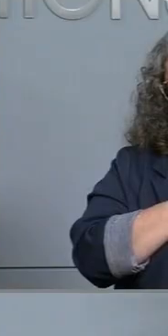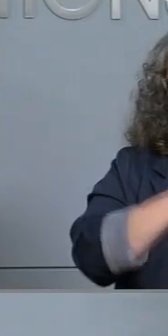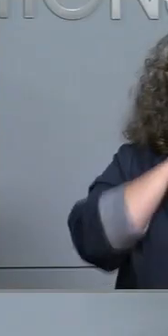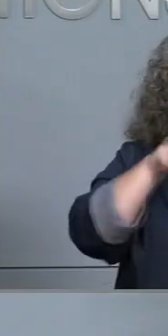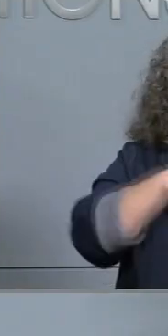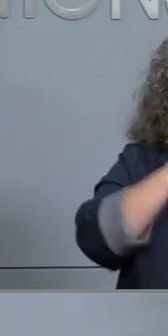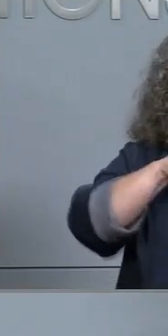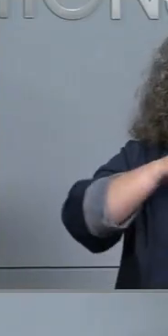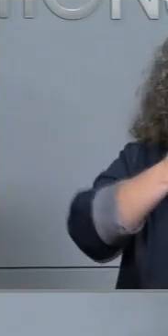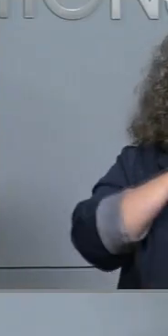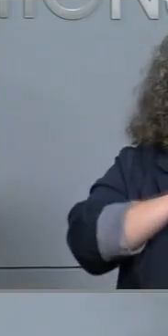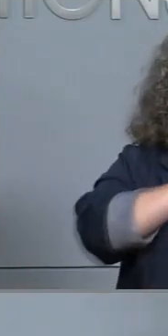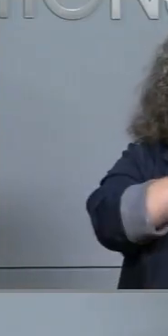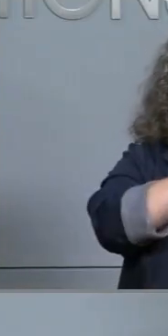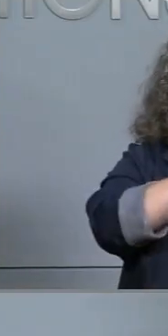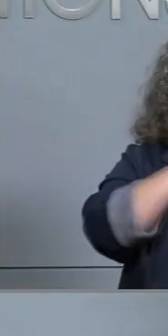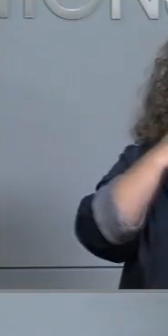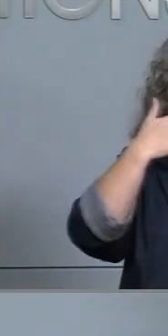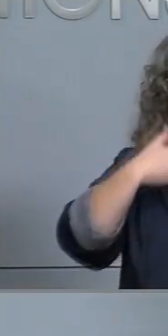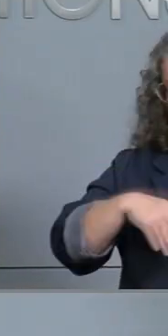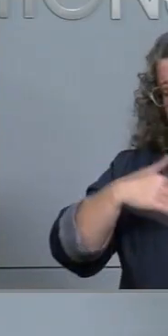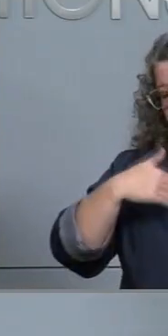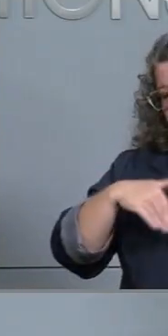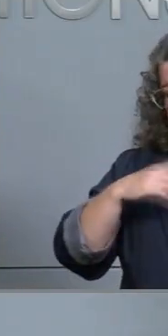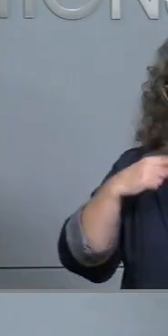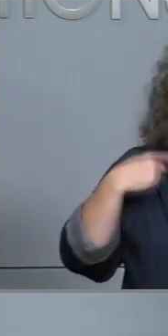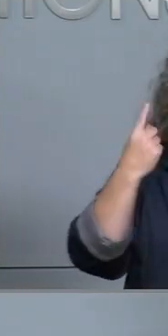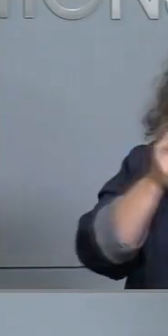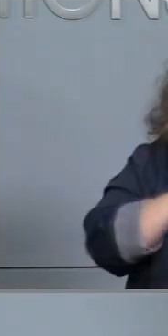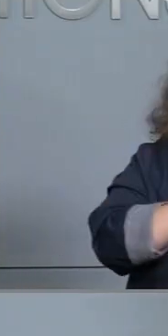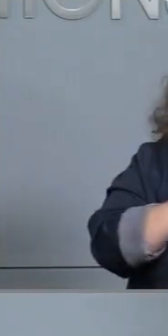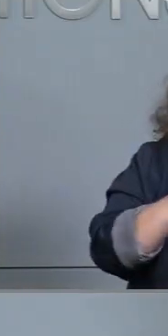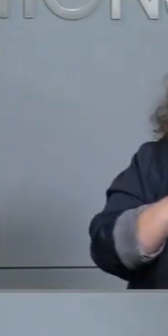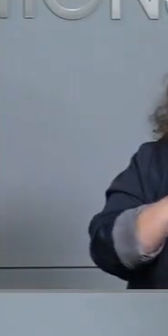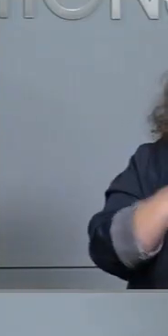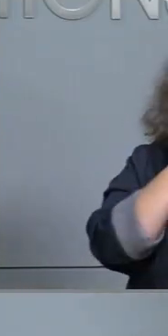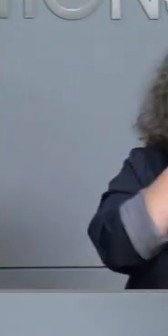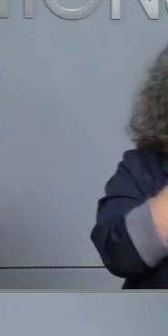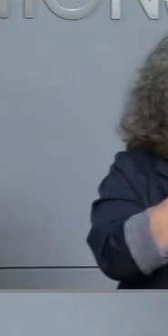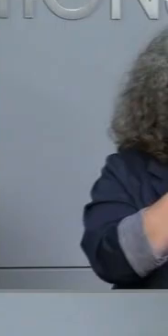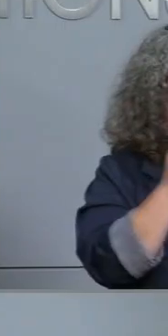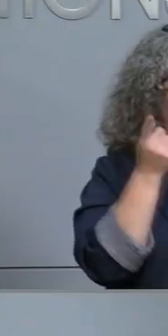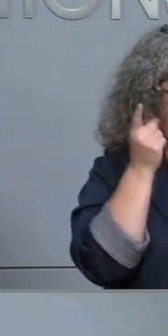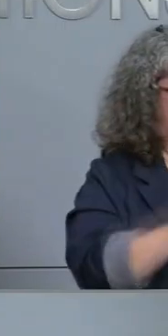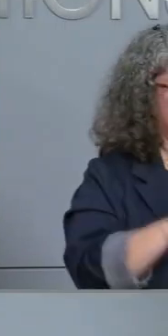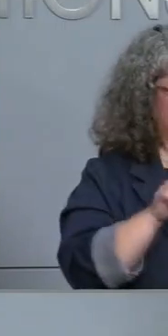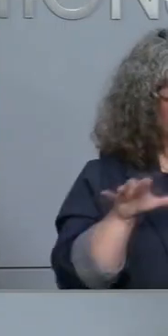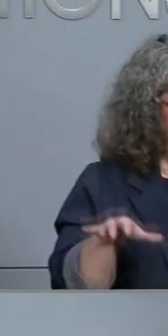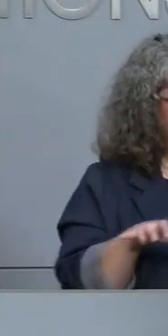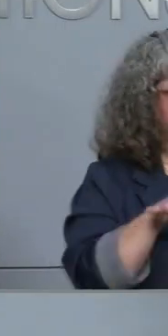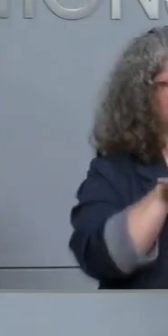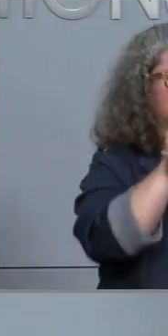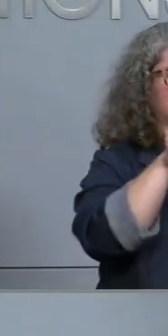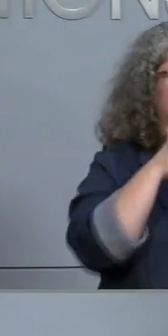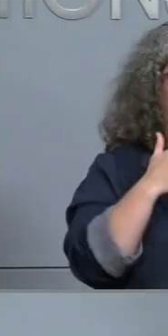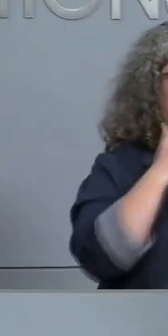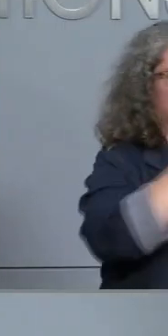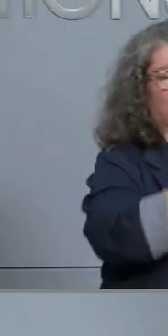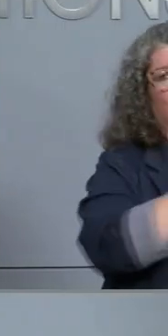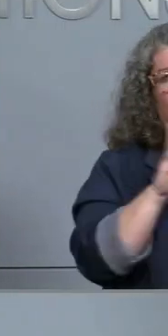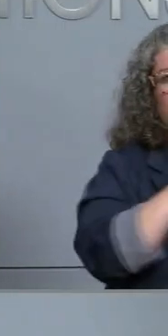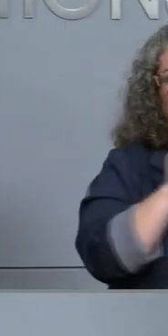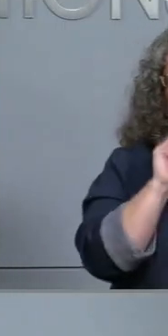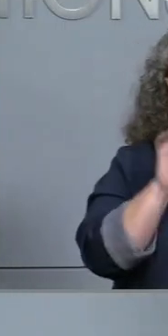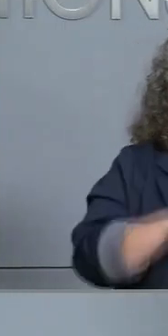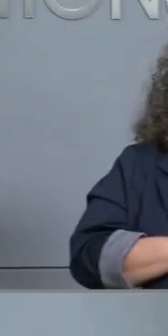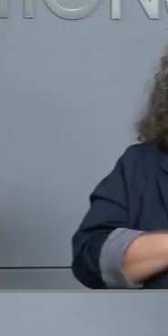whole-of-community approach, and over the last two weeks, we have seen it put into action to support those in western North Carolina. There are countless